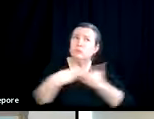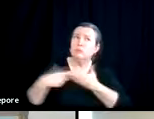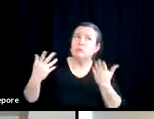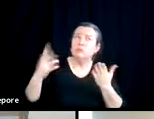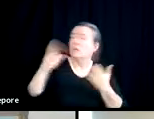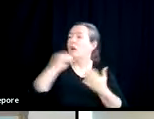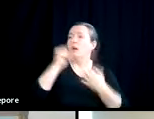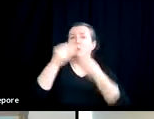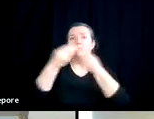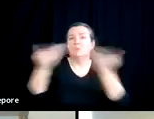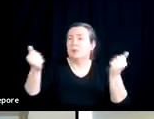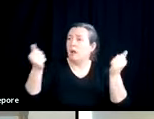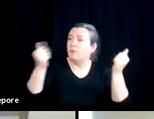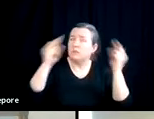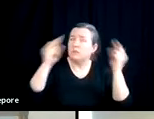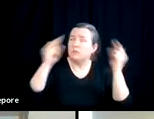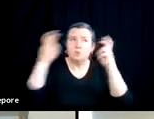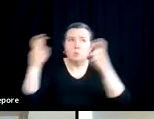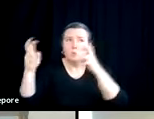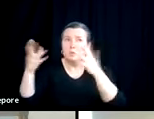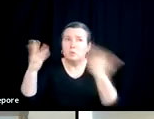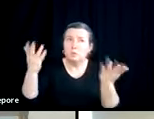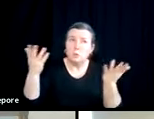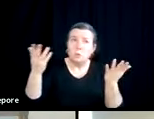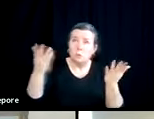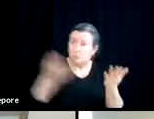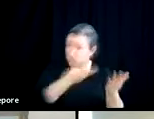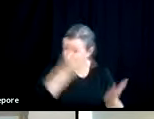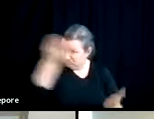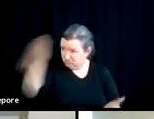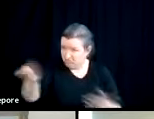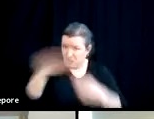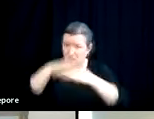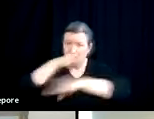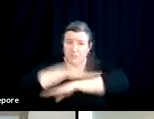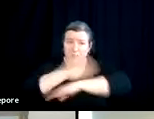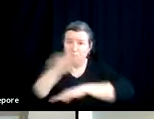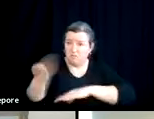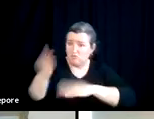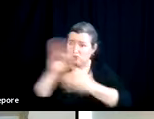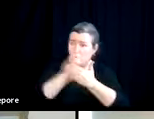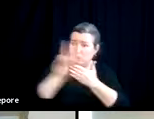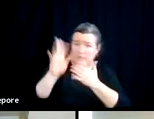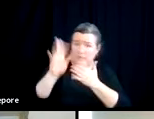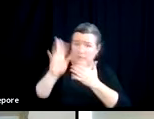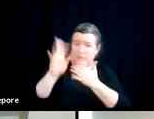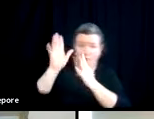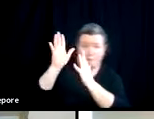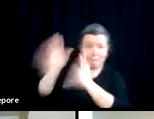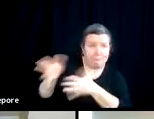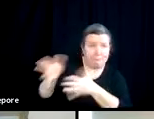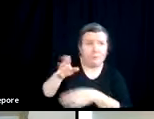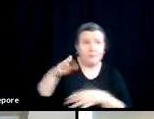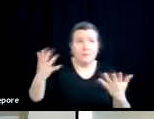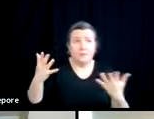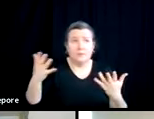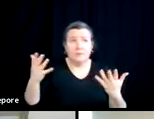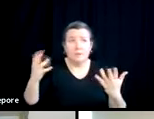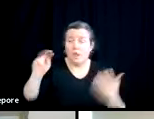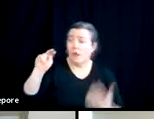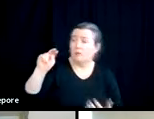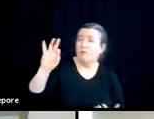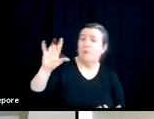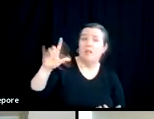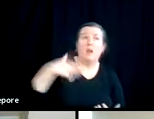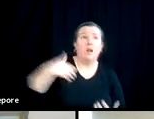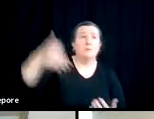and past your desk sometime in the next week or two. And the NFL commissioner is offering their football stadiums as vaccination centers.